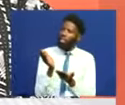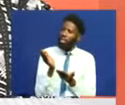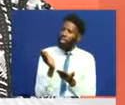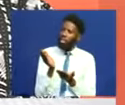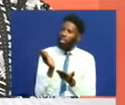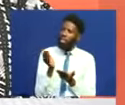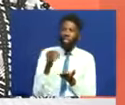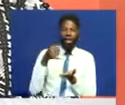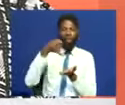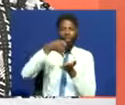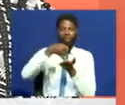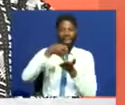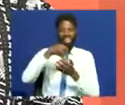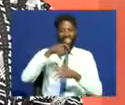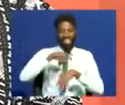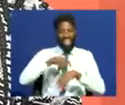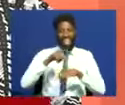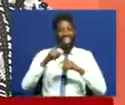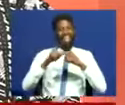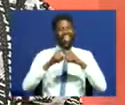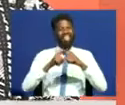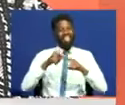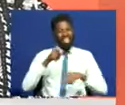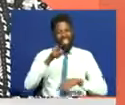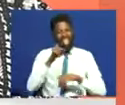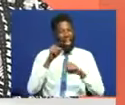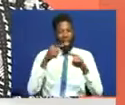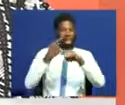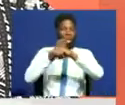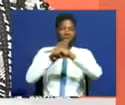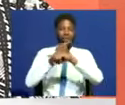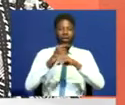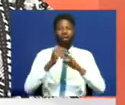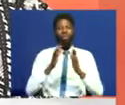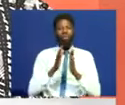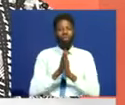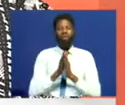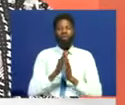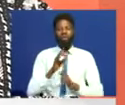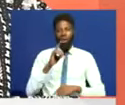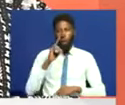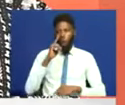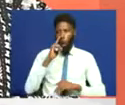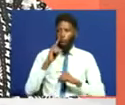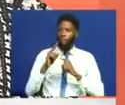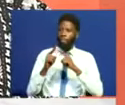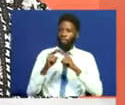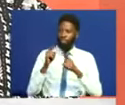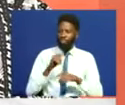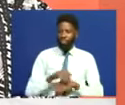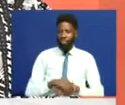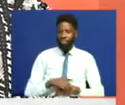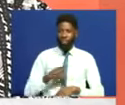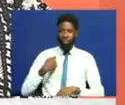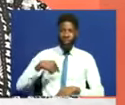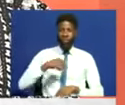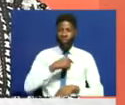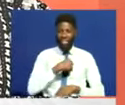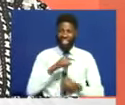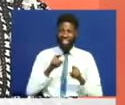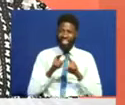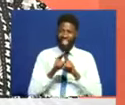part of the killing. And that is what differentiates it from homicide. And as a nation, we should be